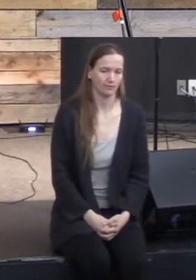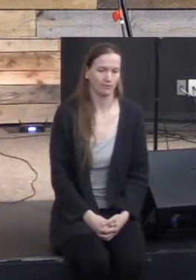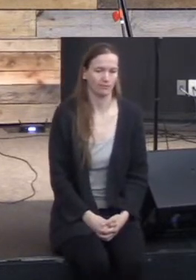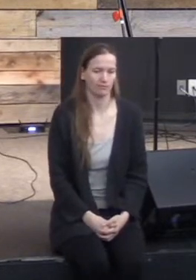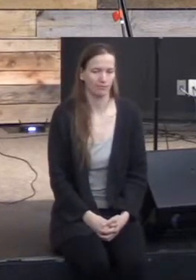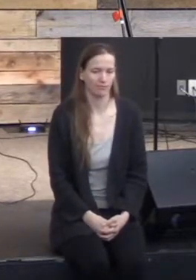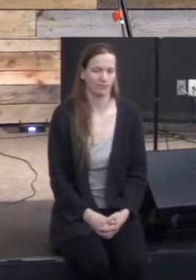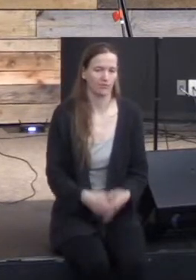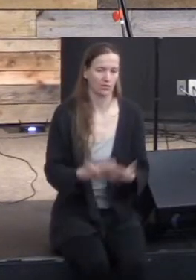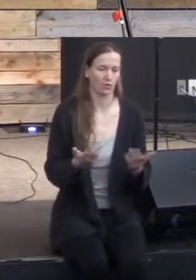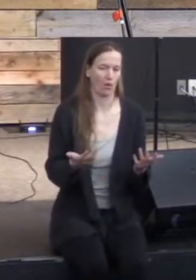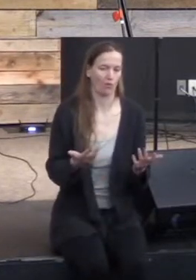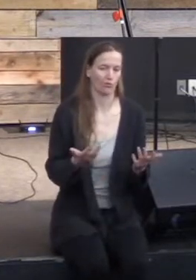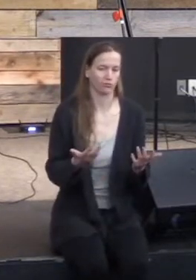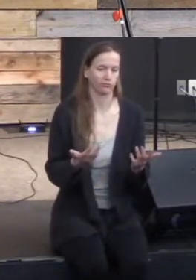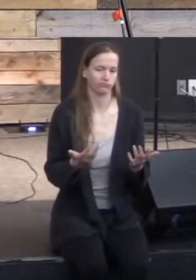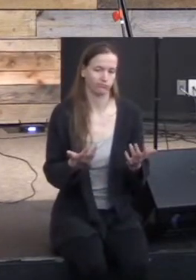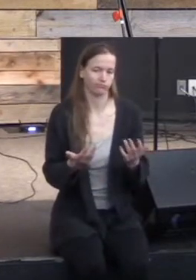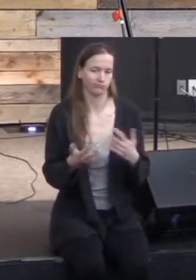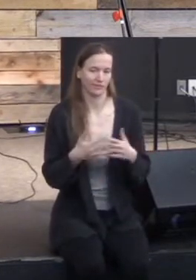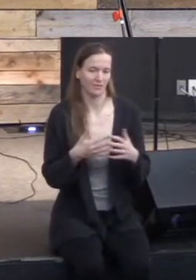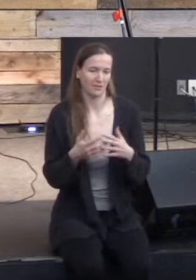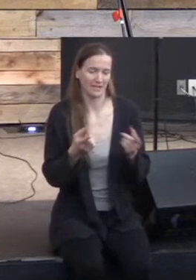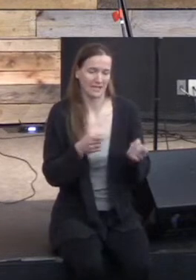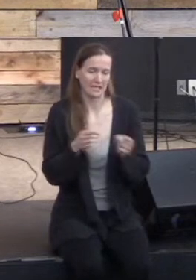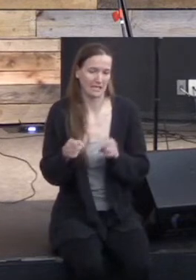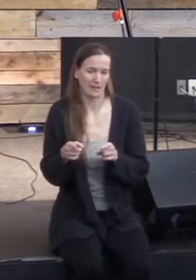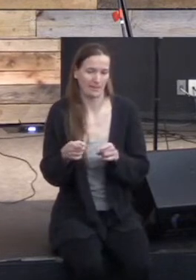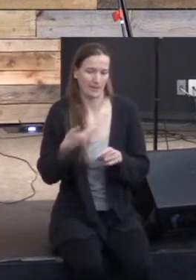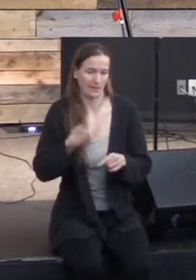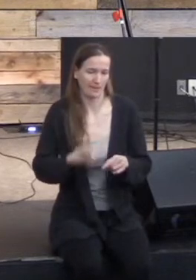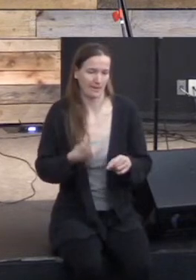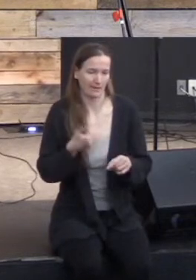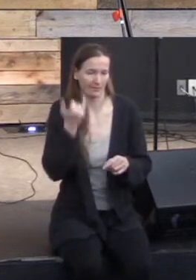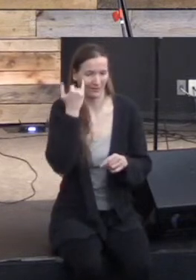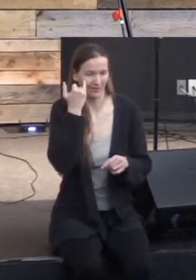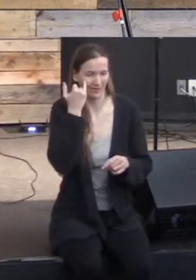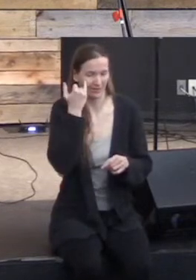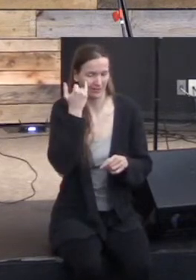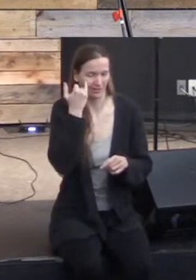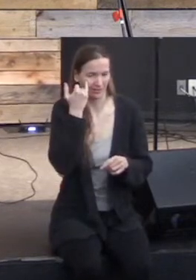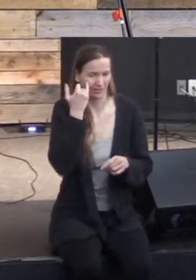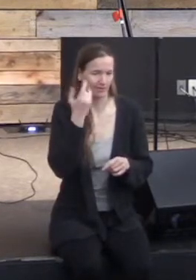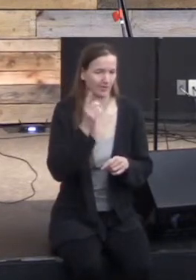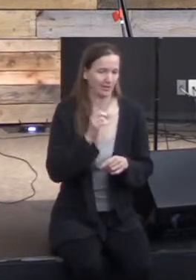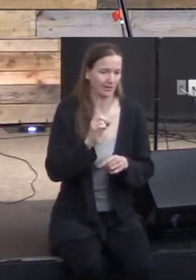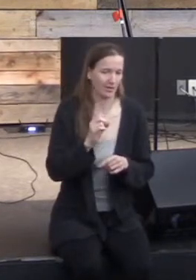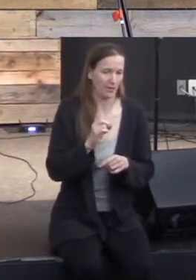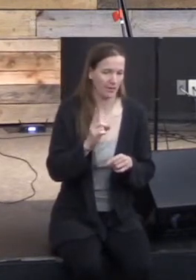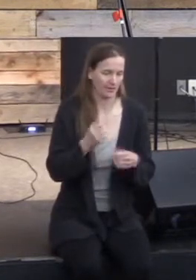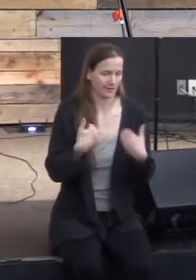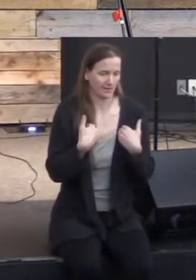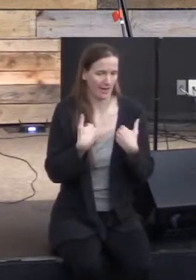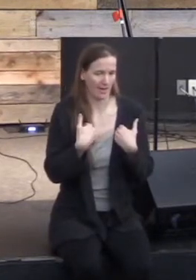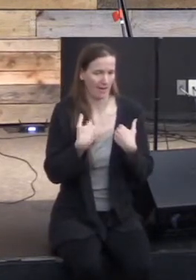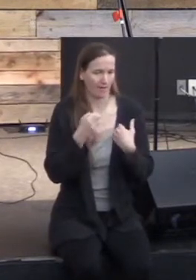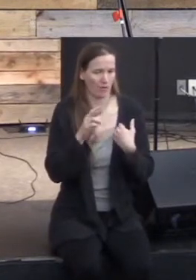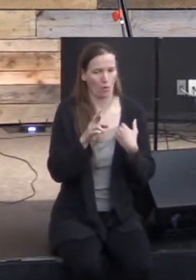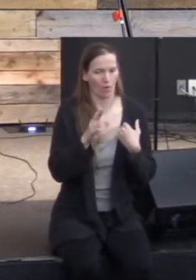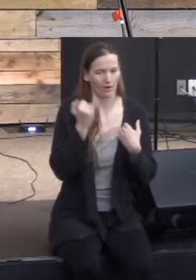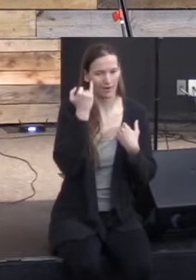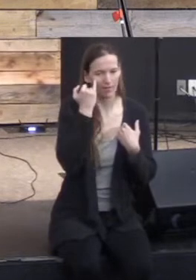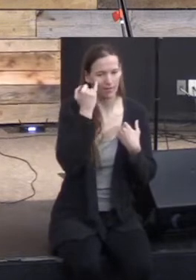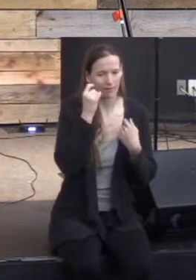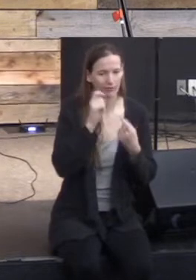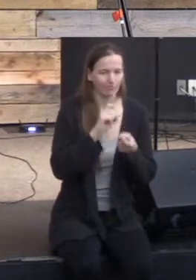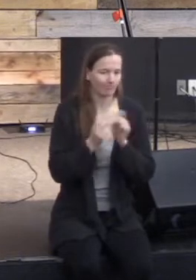So regardless of what happens to me, if I get diabetes or I'm able to reverse everything, I know God